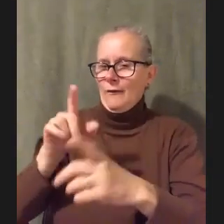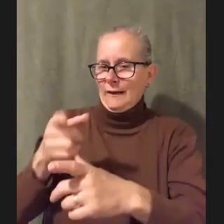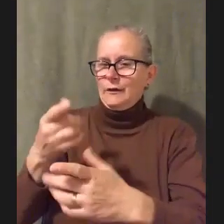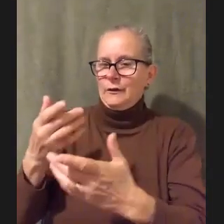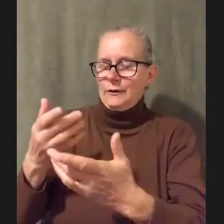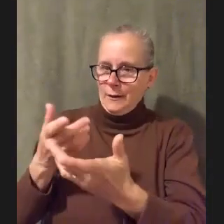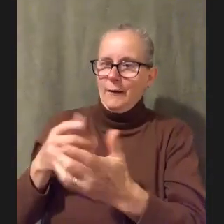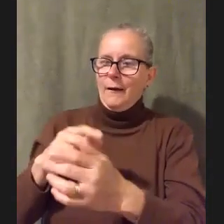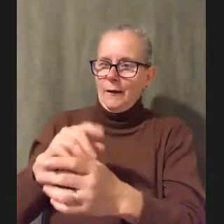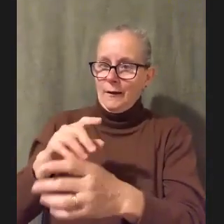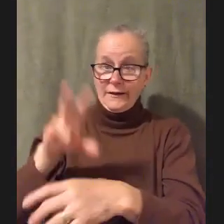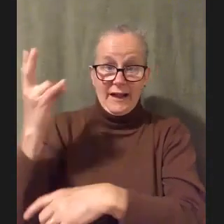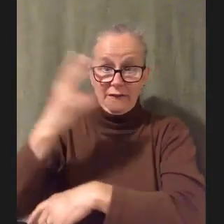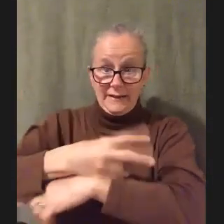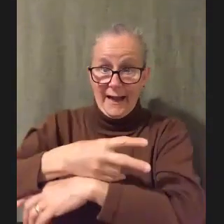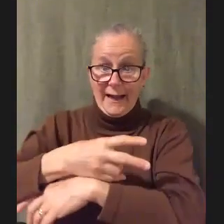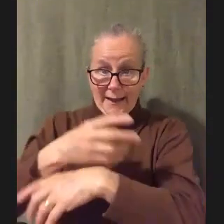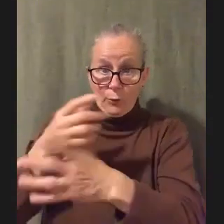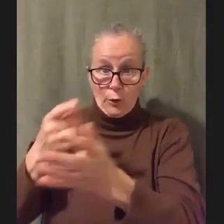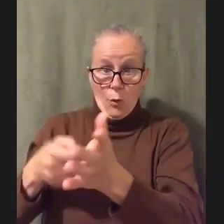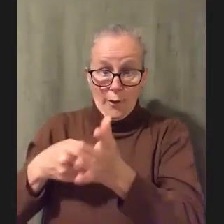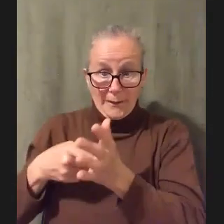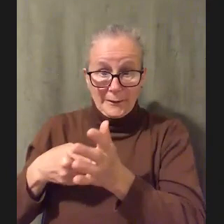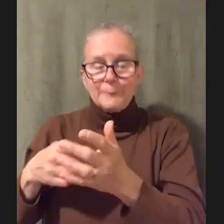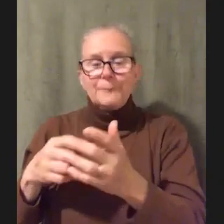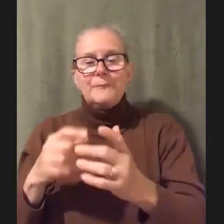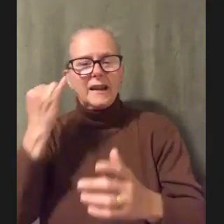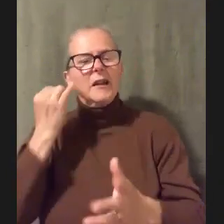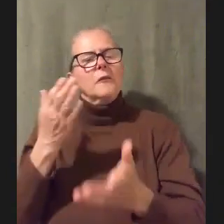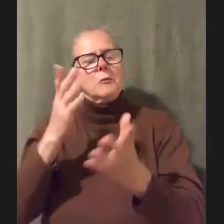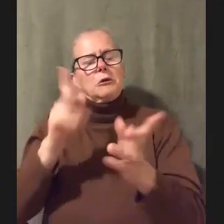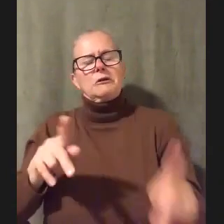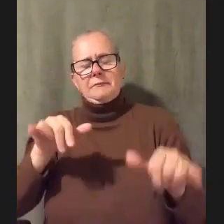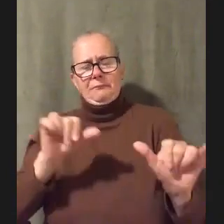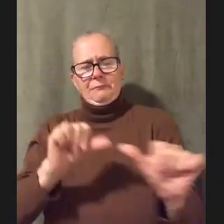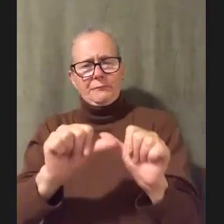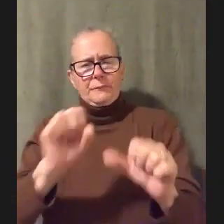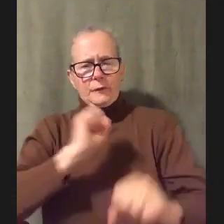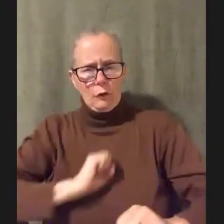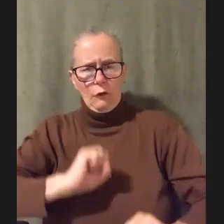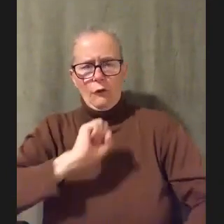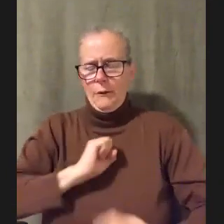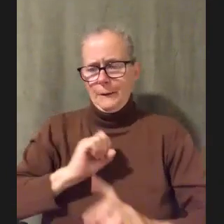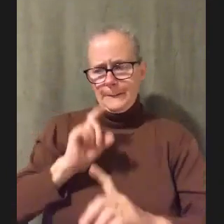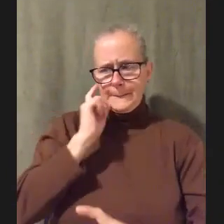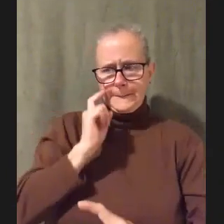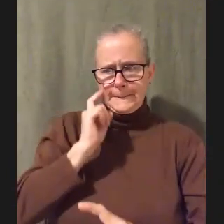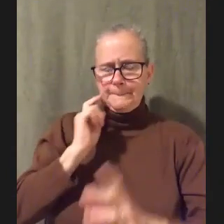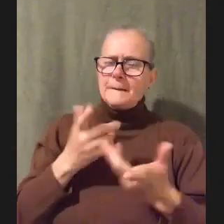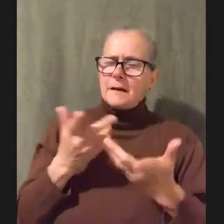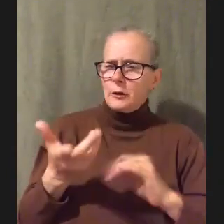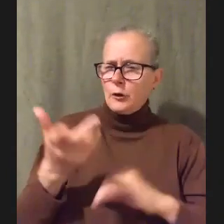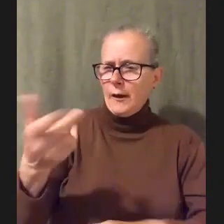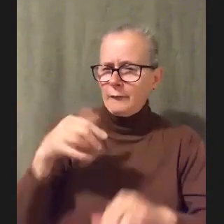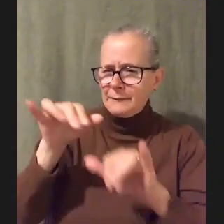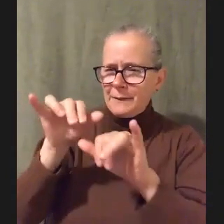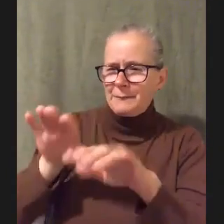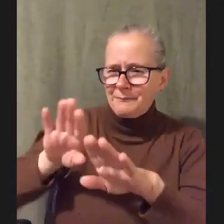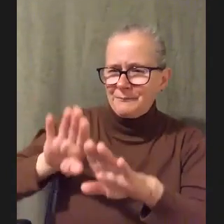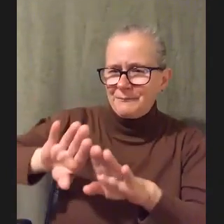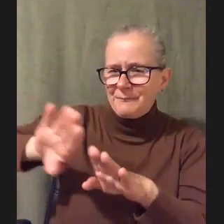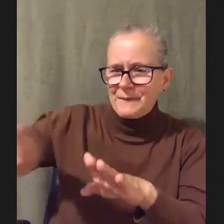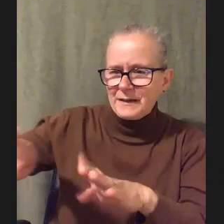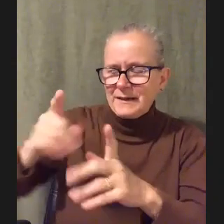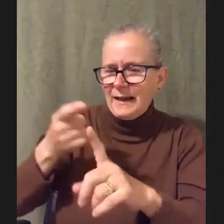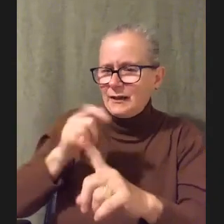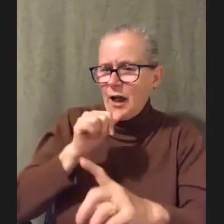And you know, if someone's still coughing, you could consider having them stay away from clients